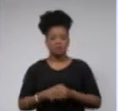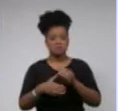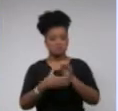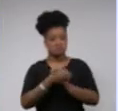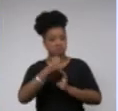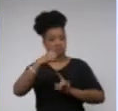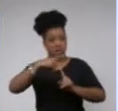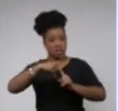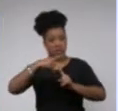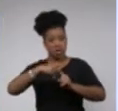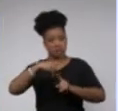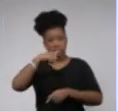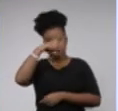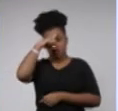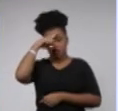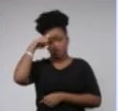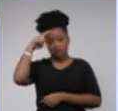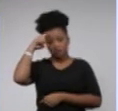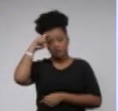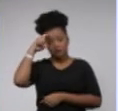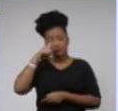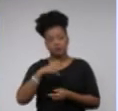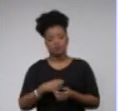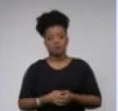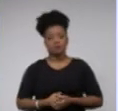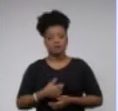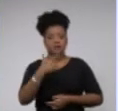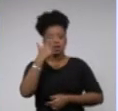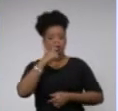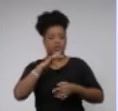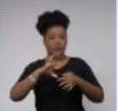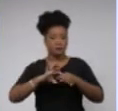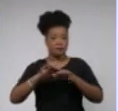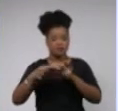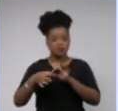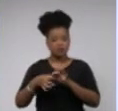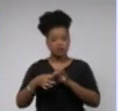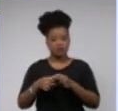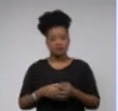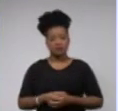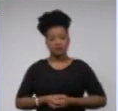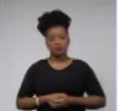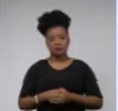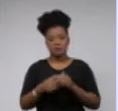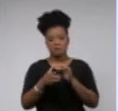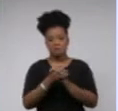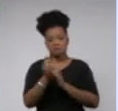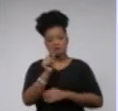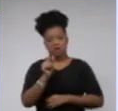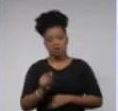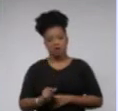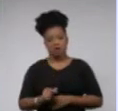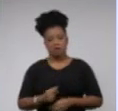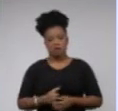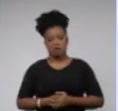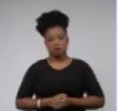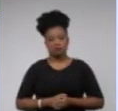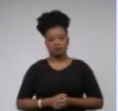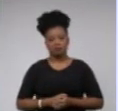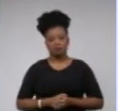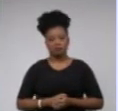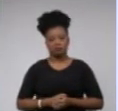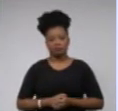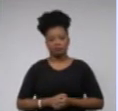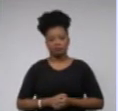8 provinces and the Isle of Youth Special Municipality. This chart was created with Diana's support in the